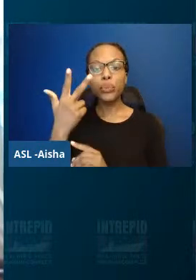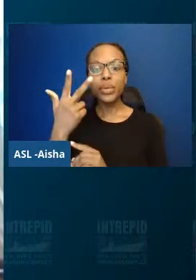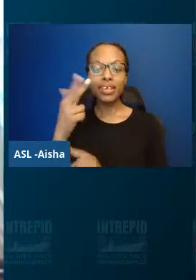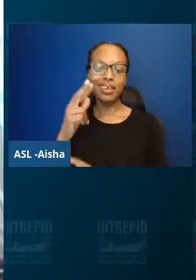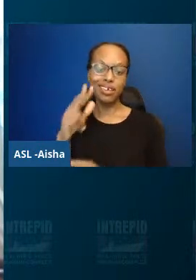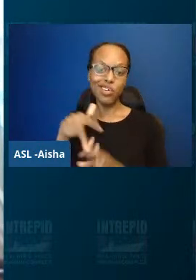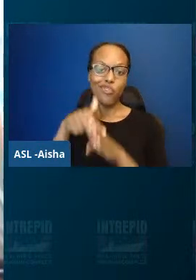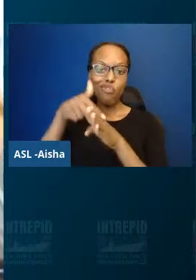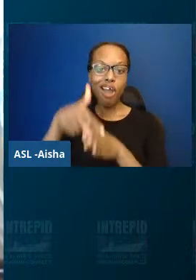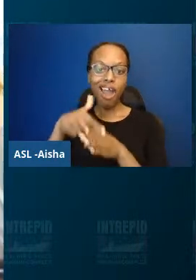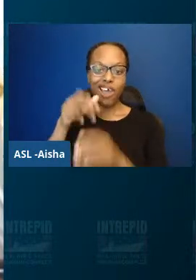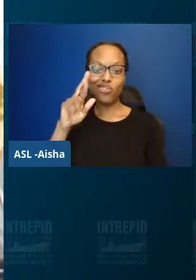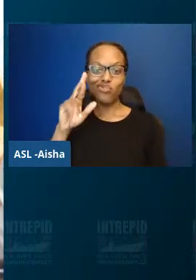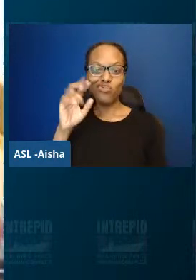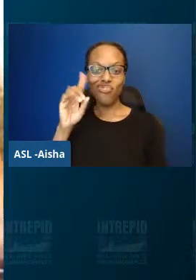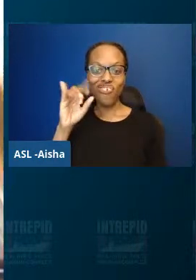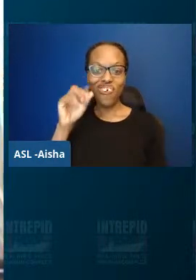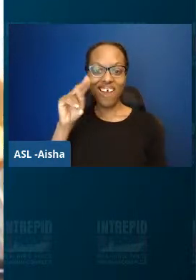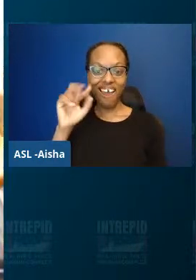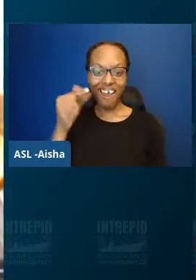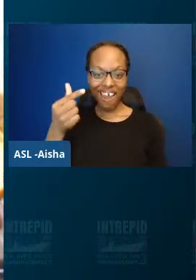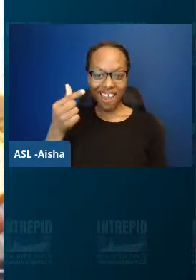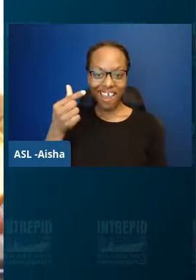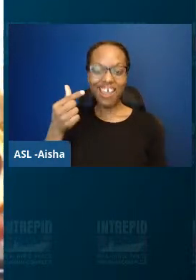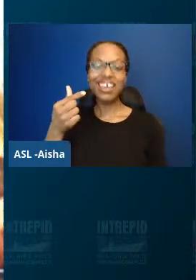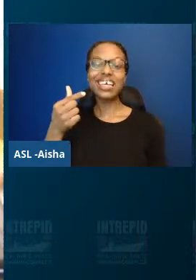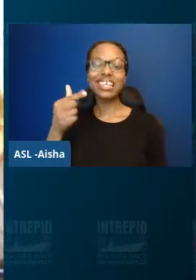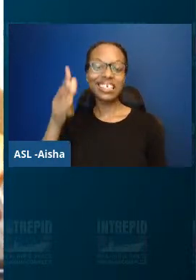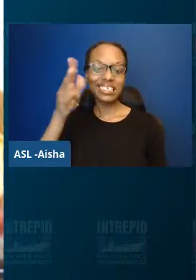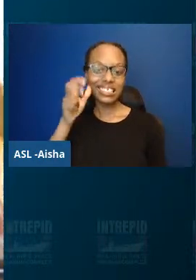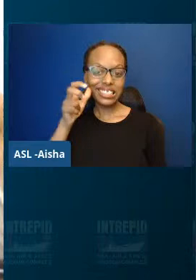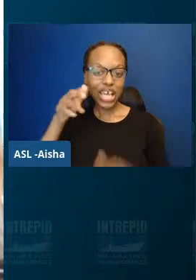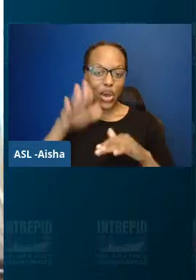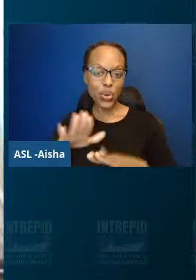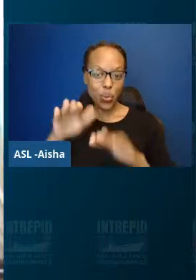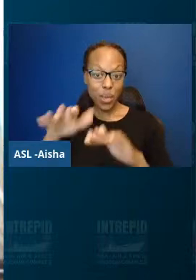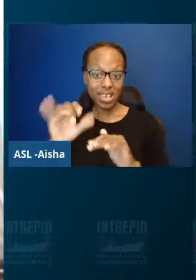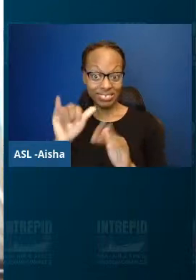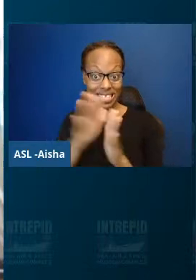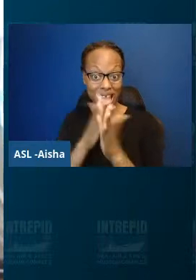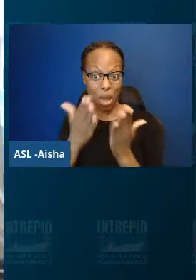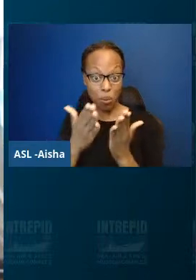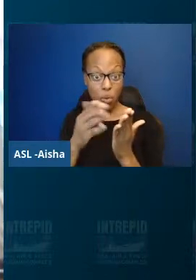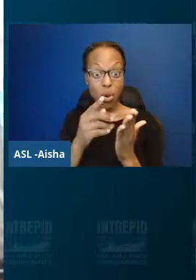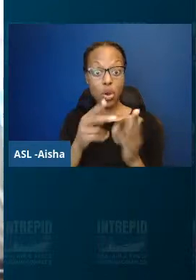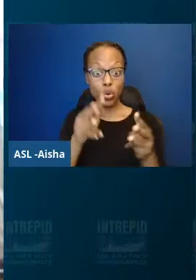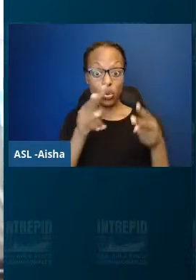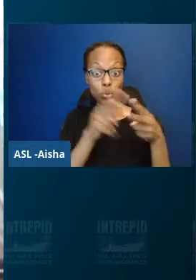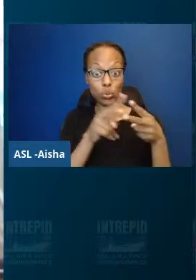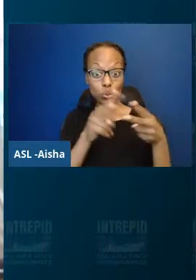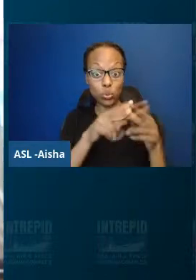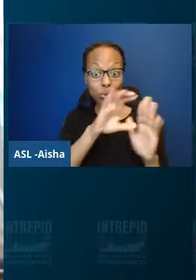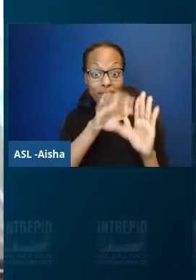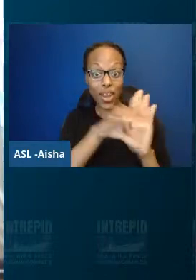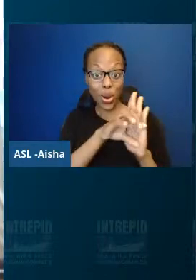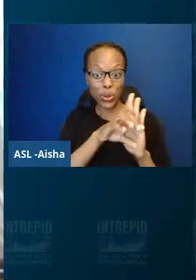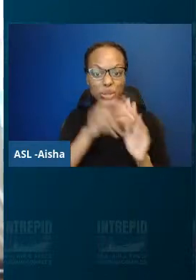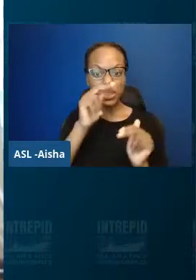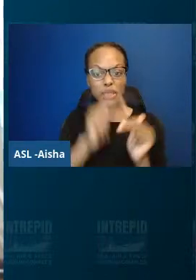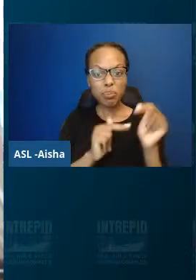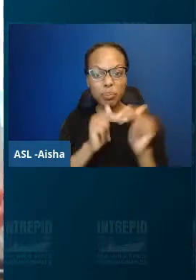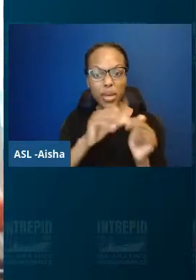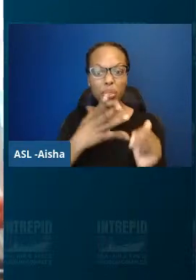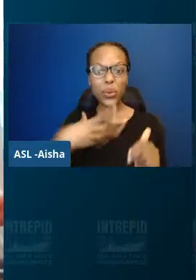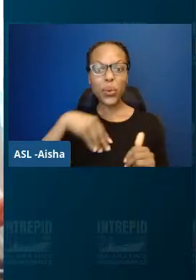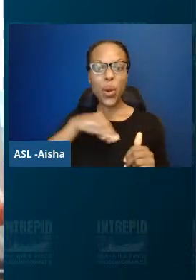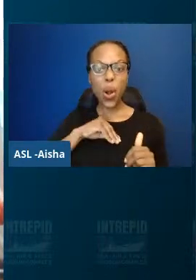this book, main characters Pablo and Violet make a model eardrum of their own. So you can really dive into the science there.